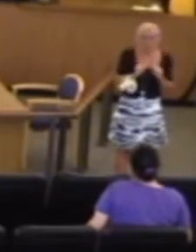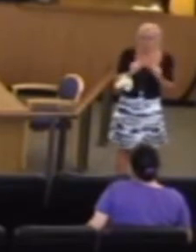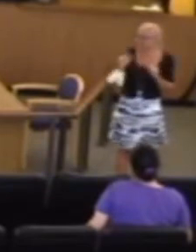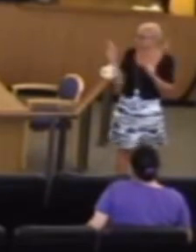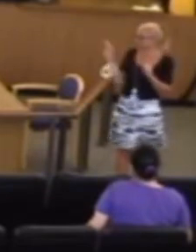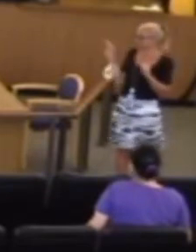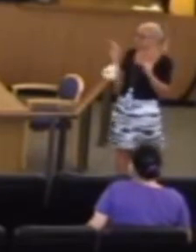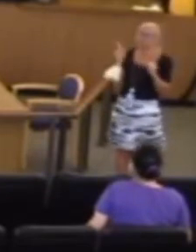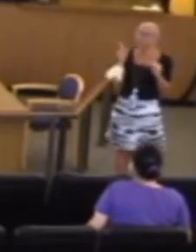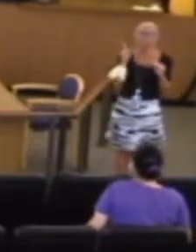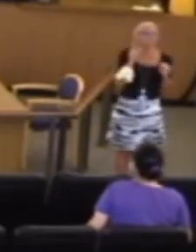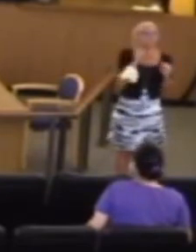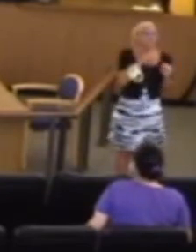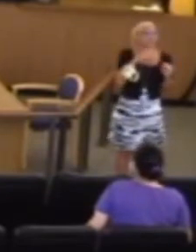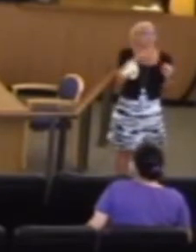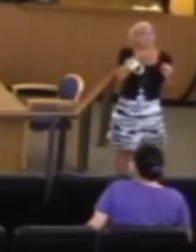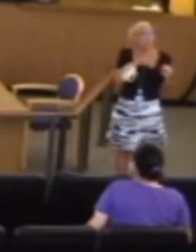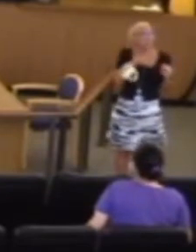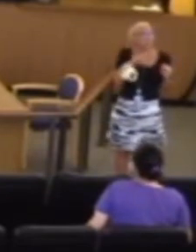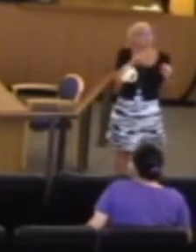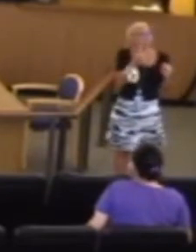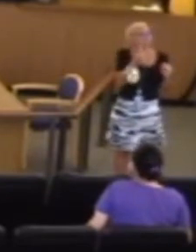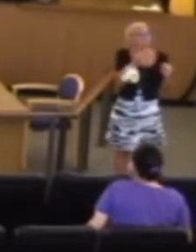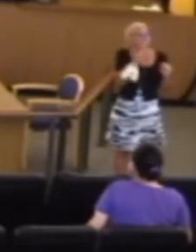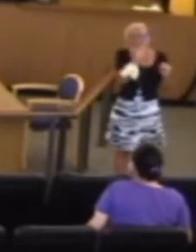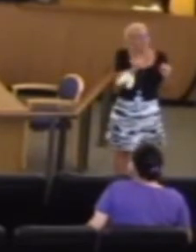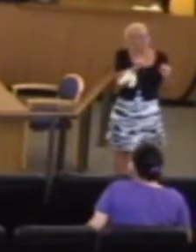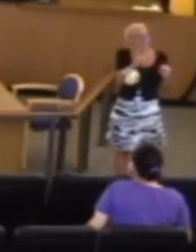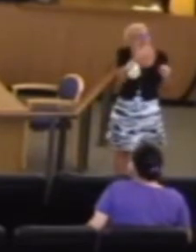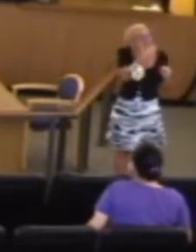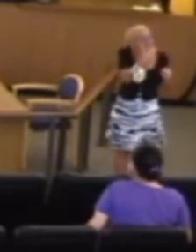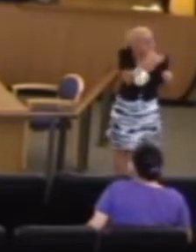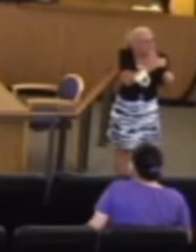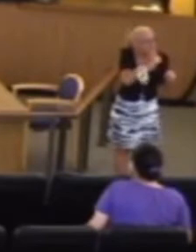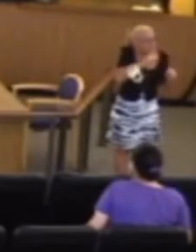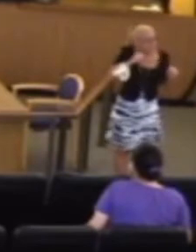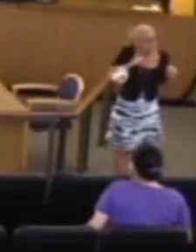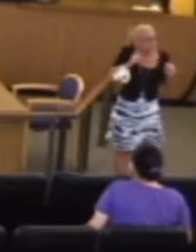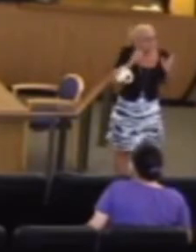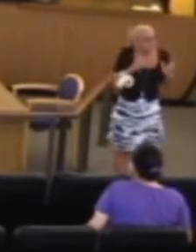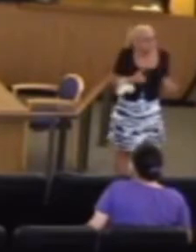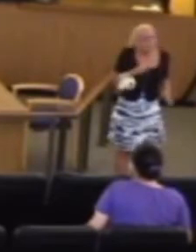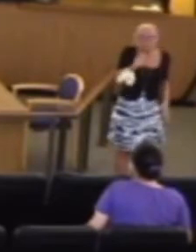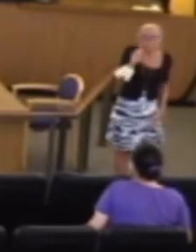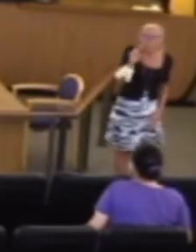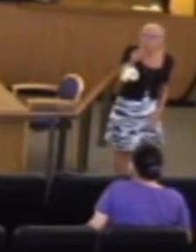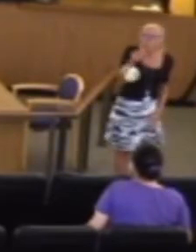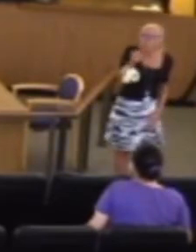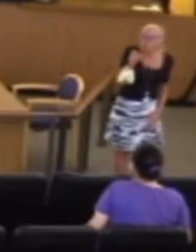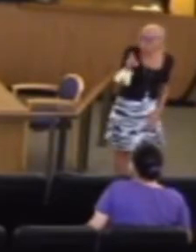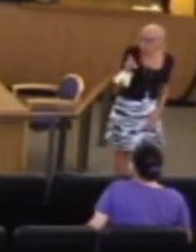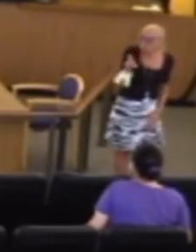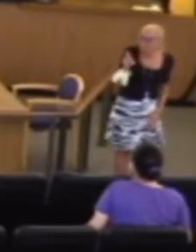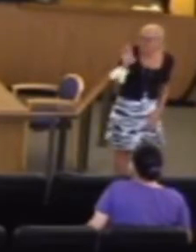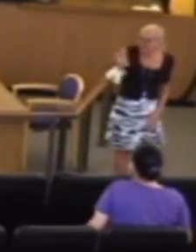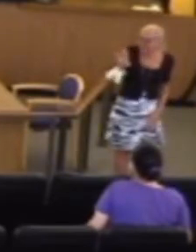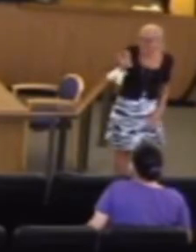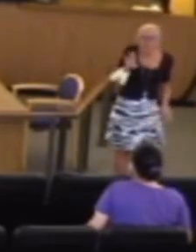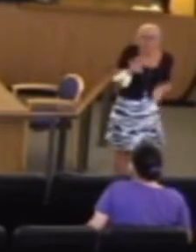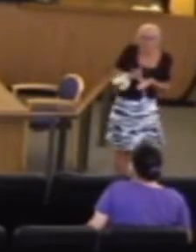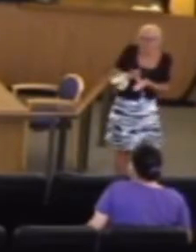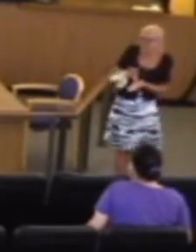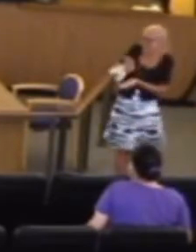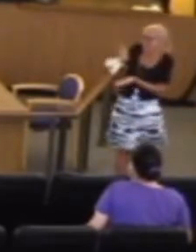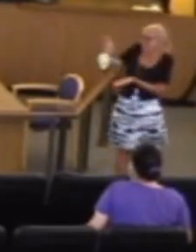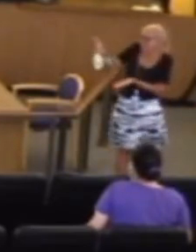think we really need to thank Senator Schumer because he was very much instrumental in making sure that we received this money. And I must thank our